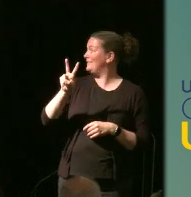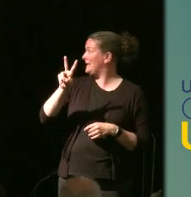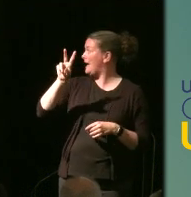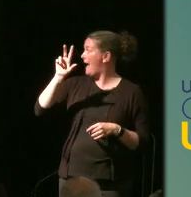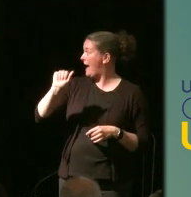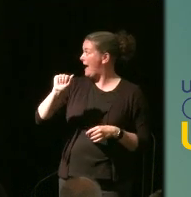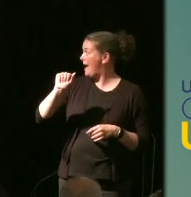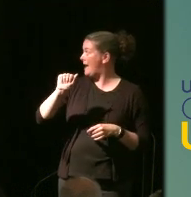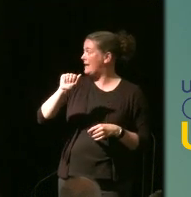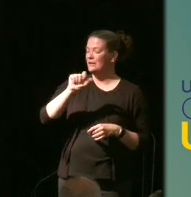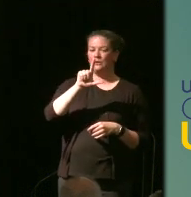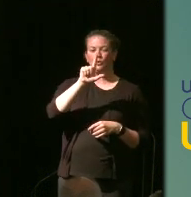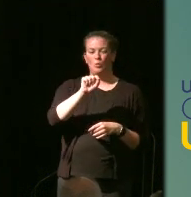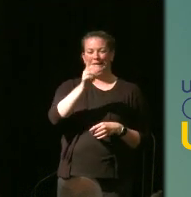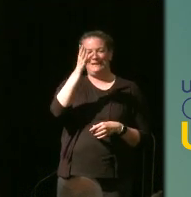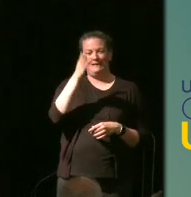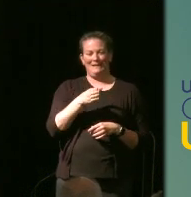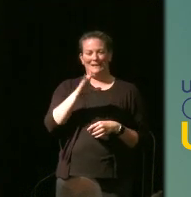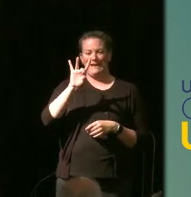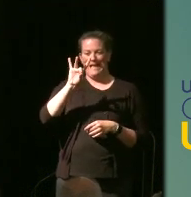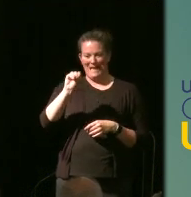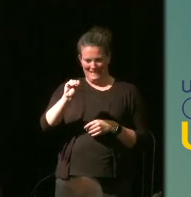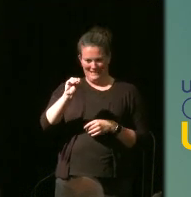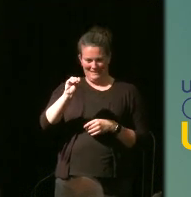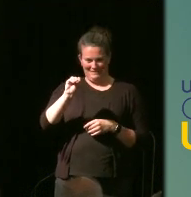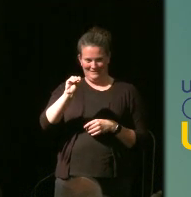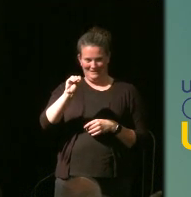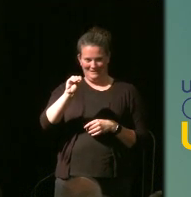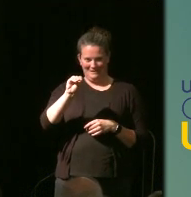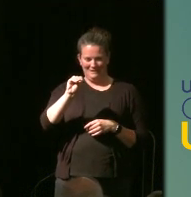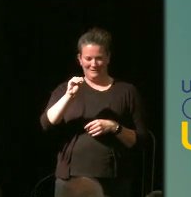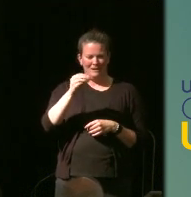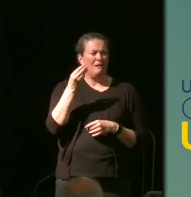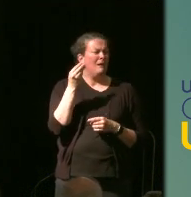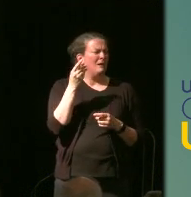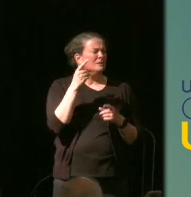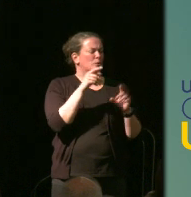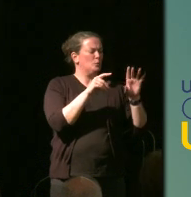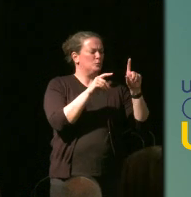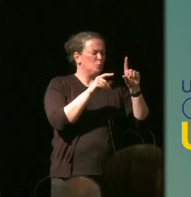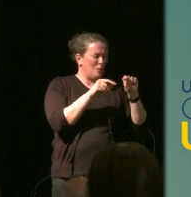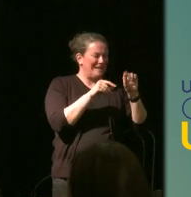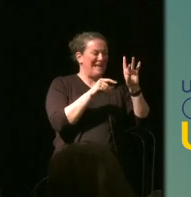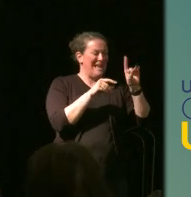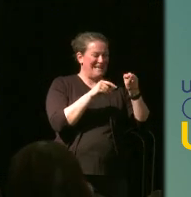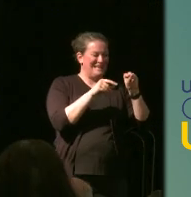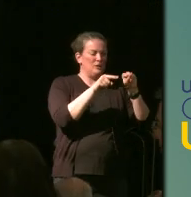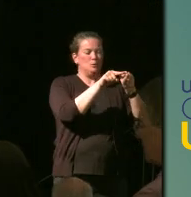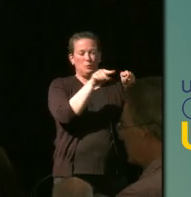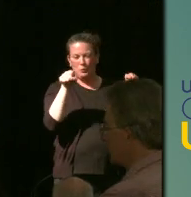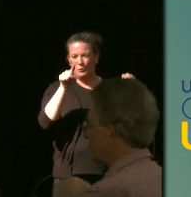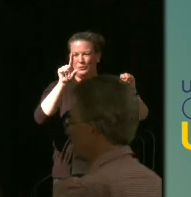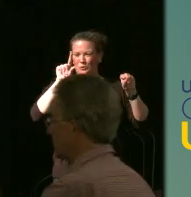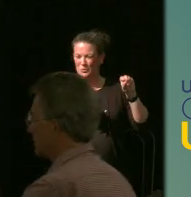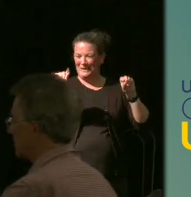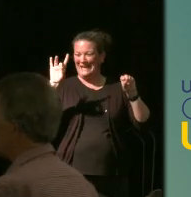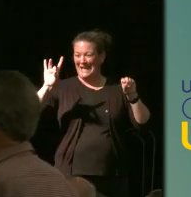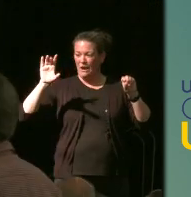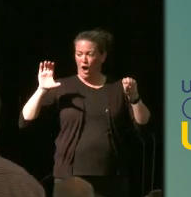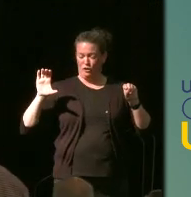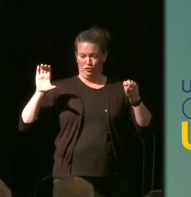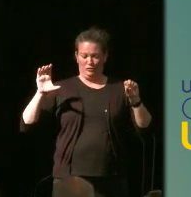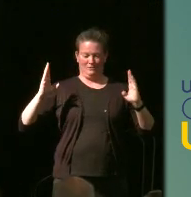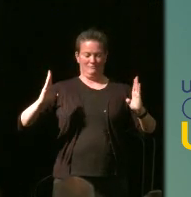disparity of greater than 15 letters. Just one point on the 2080 to 2800. That's not because we don't think the drug works in